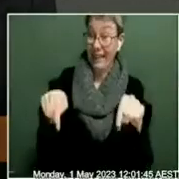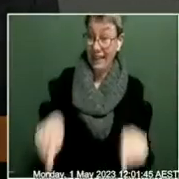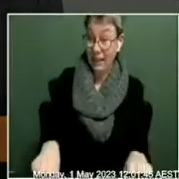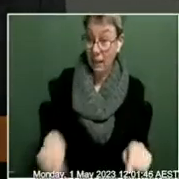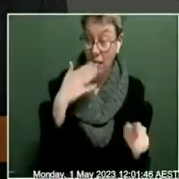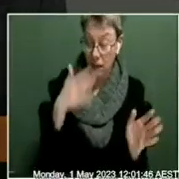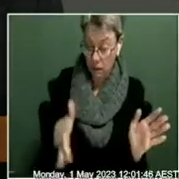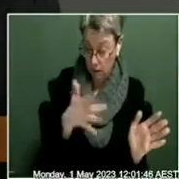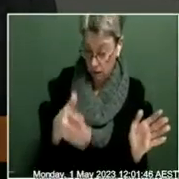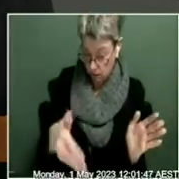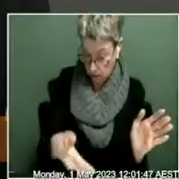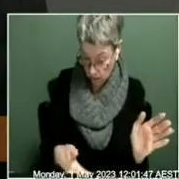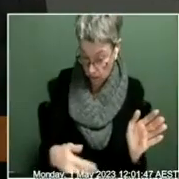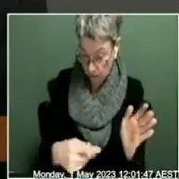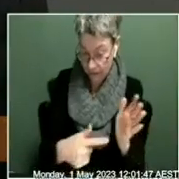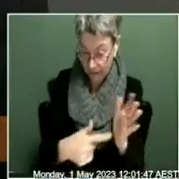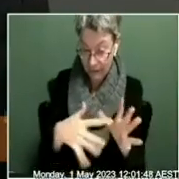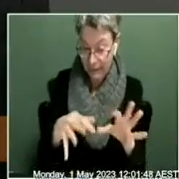BAL5